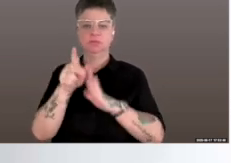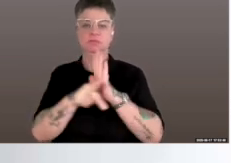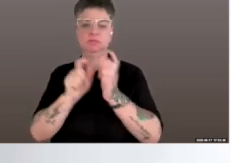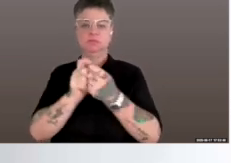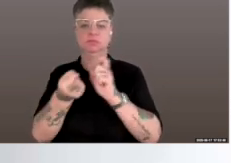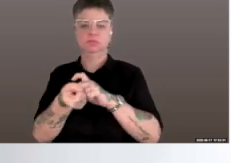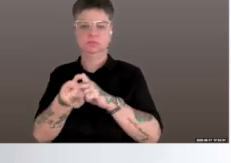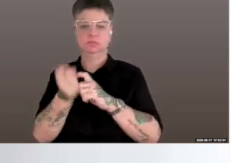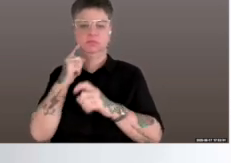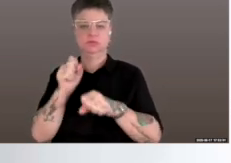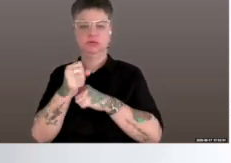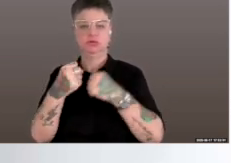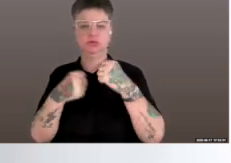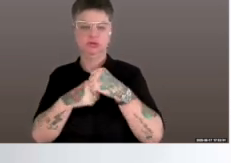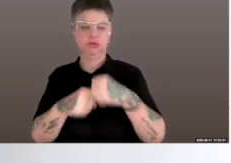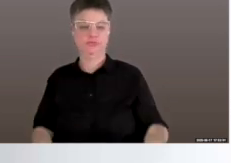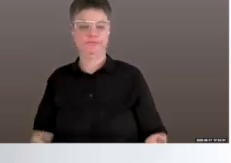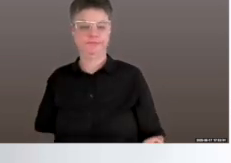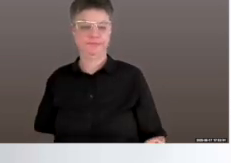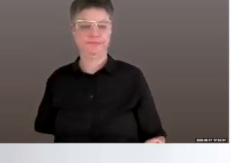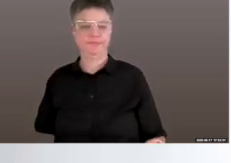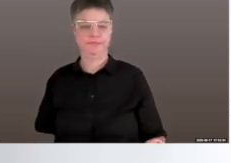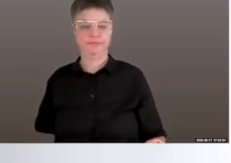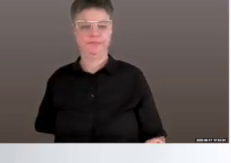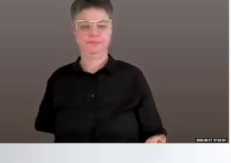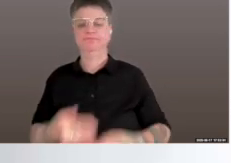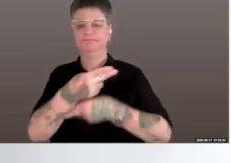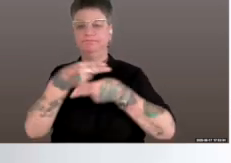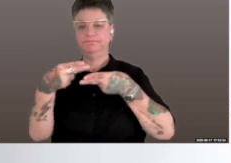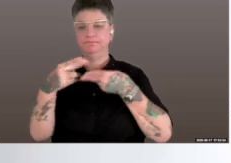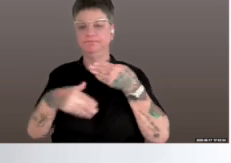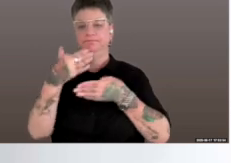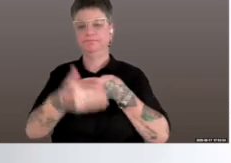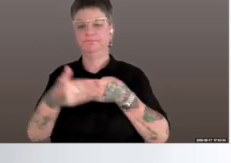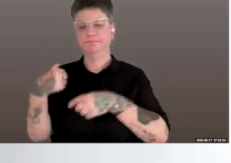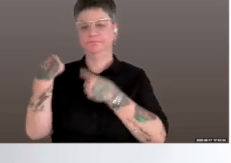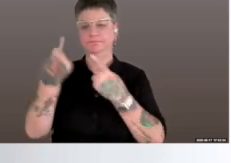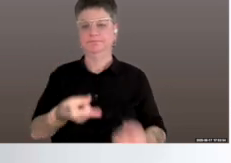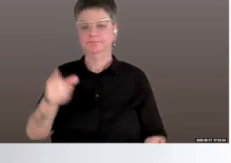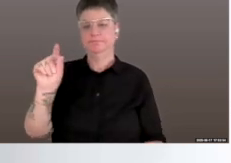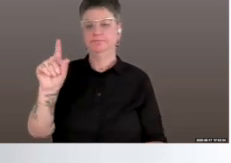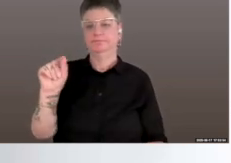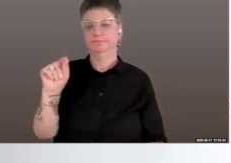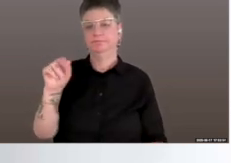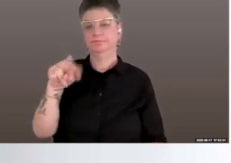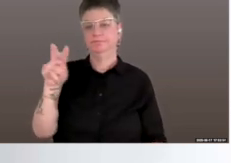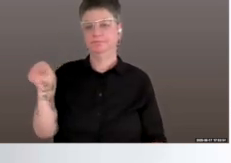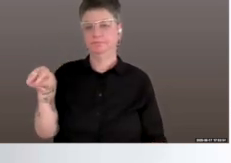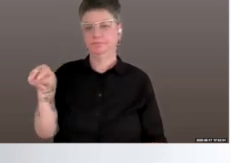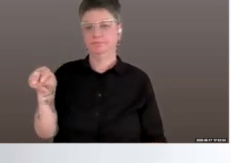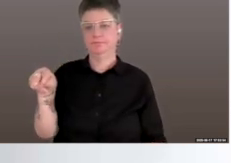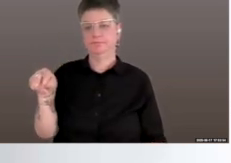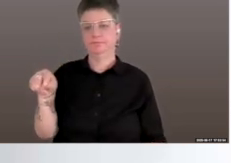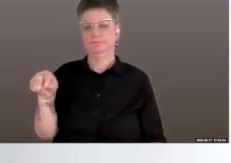EV chargers across California to help CARB's regulatory teams develop legal requirements for payment acceptance